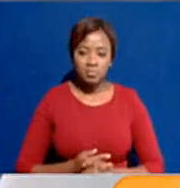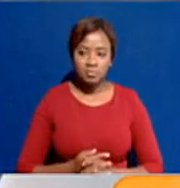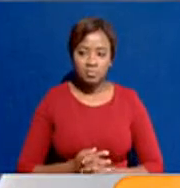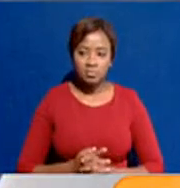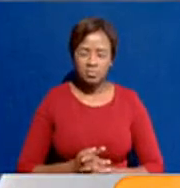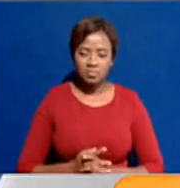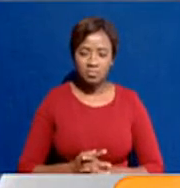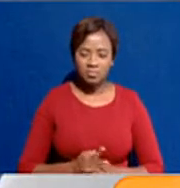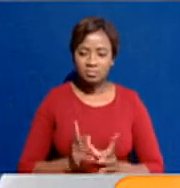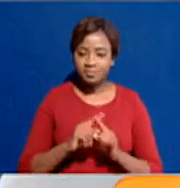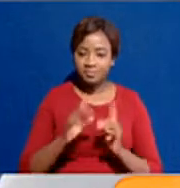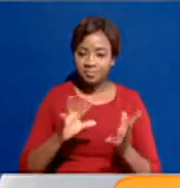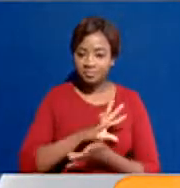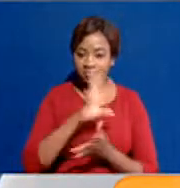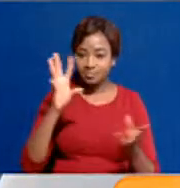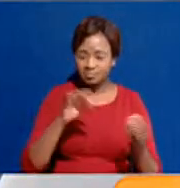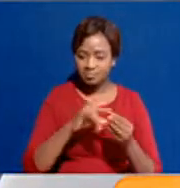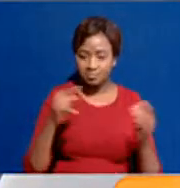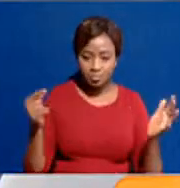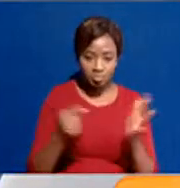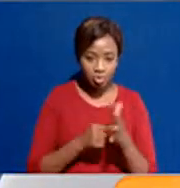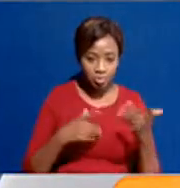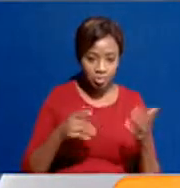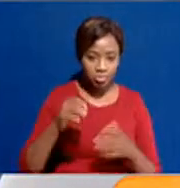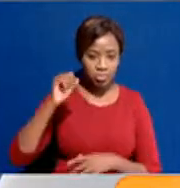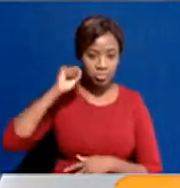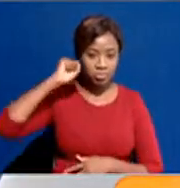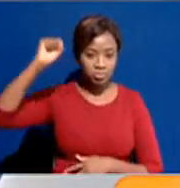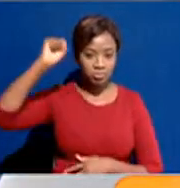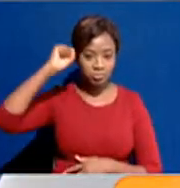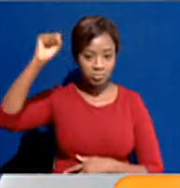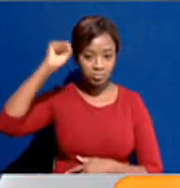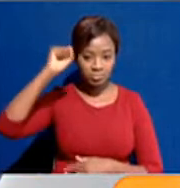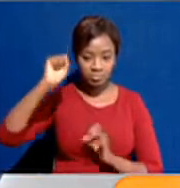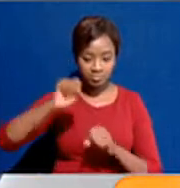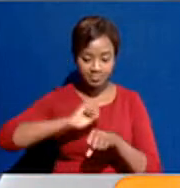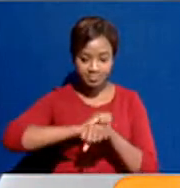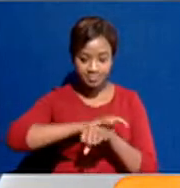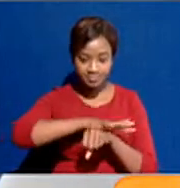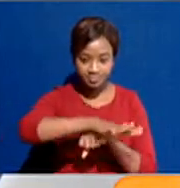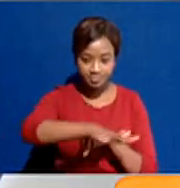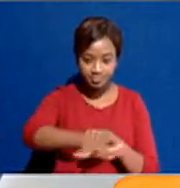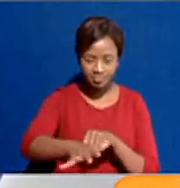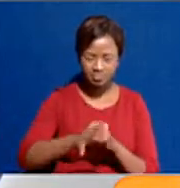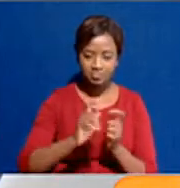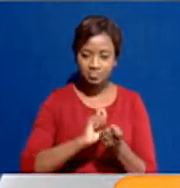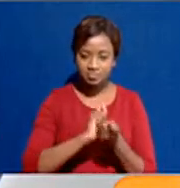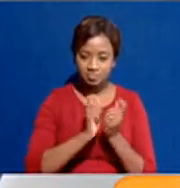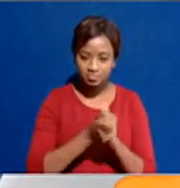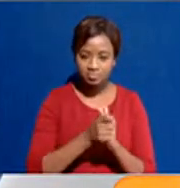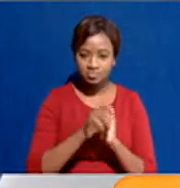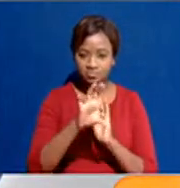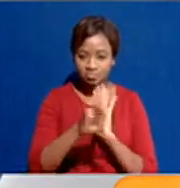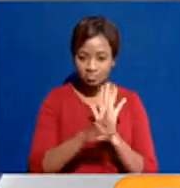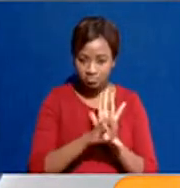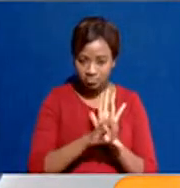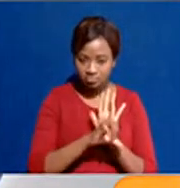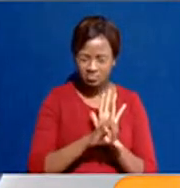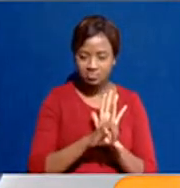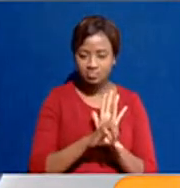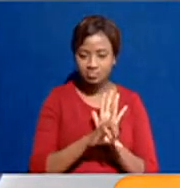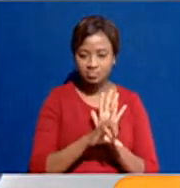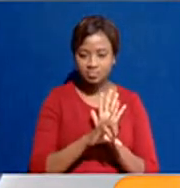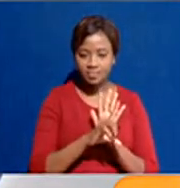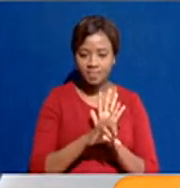prevailed is that politics either influences changes in law towards the constitution